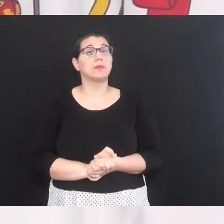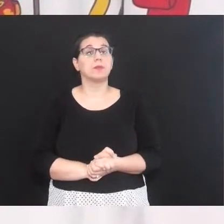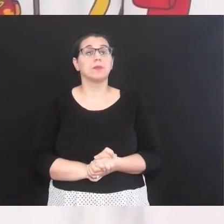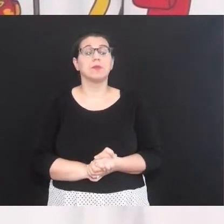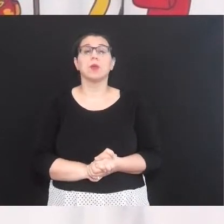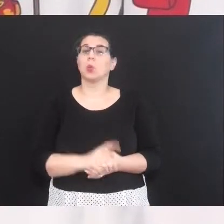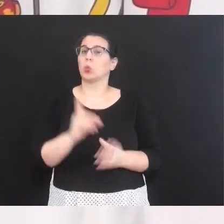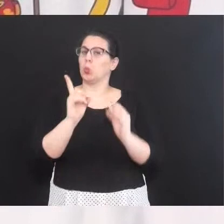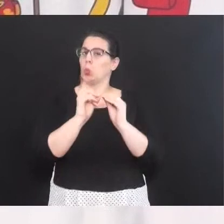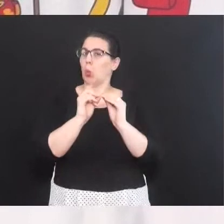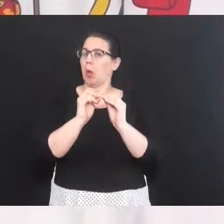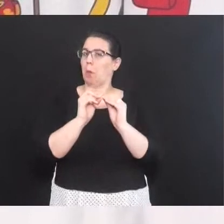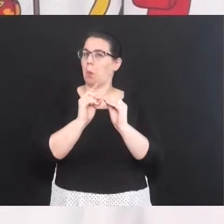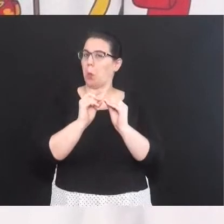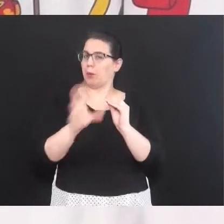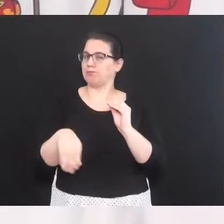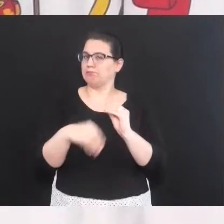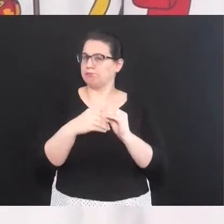just one more thing,